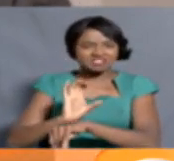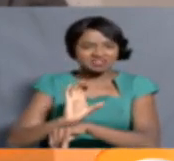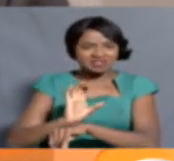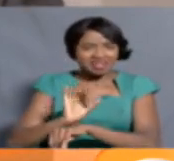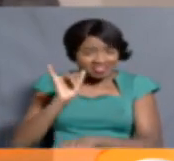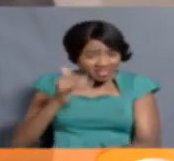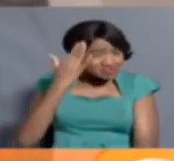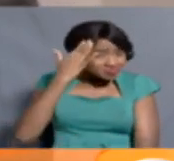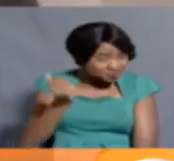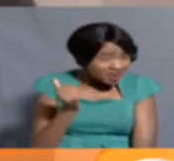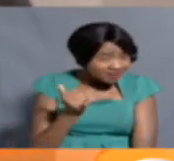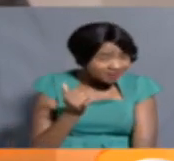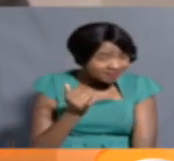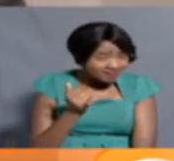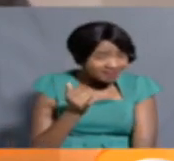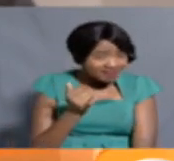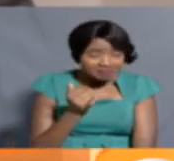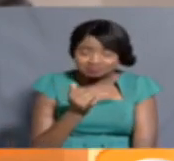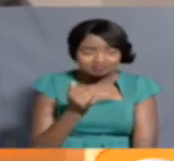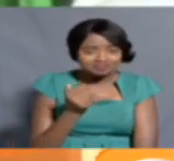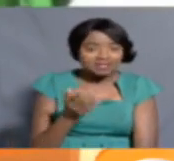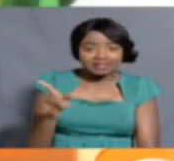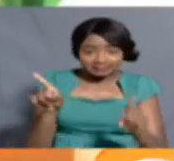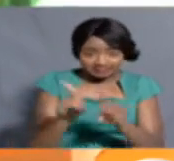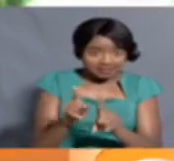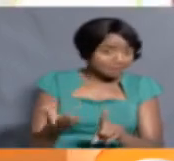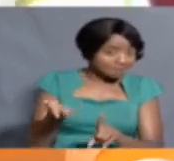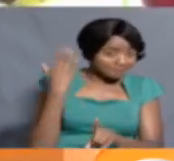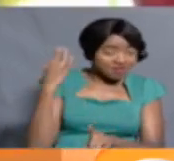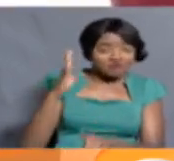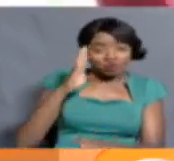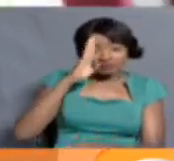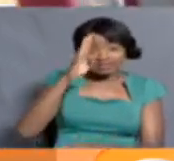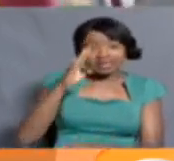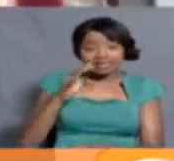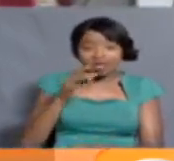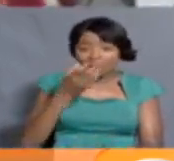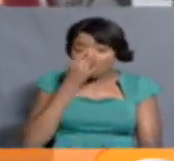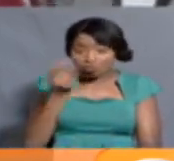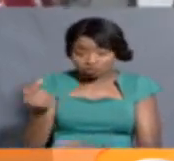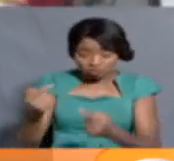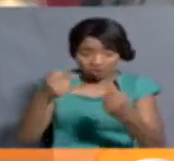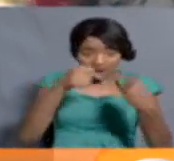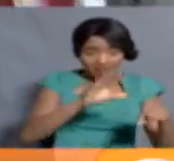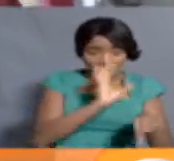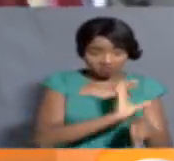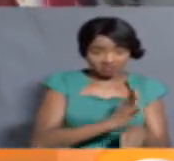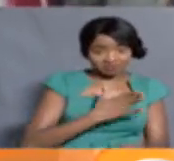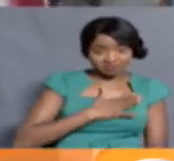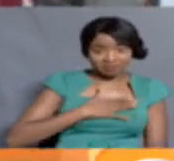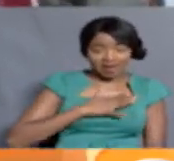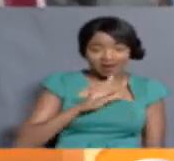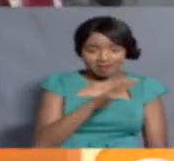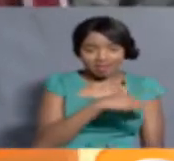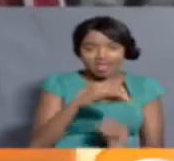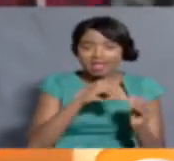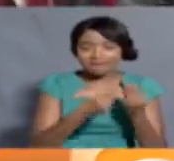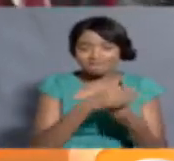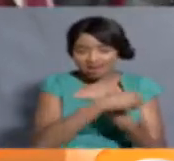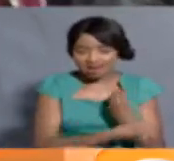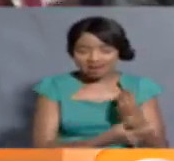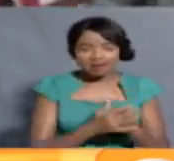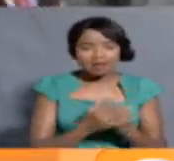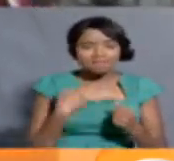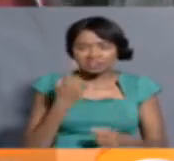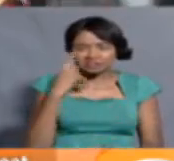Sundays back, the deputy president came to a church that I go to in Banana. And I saw the